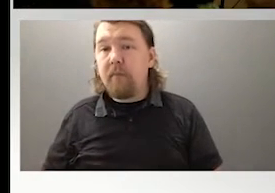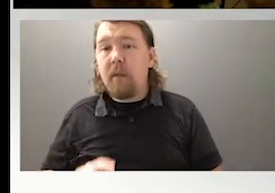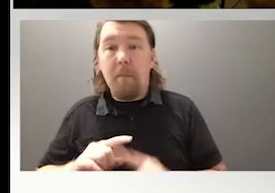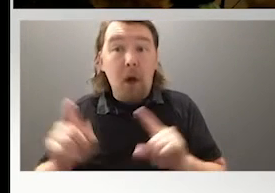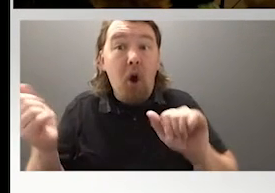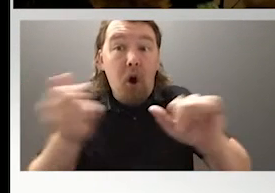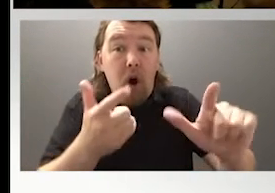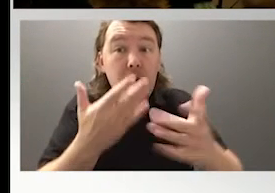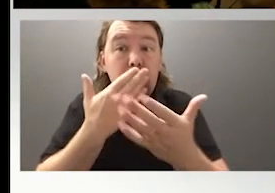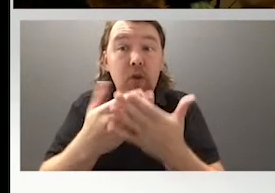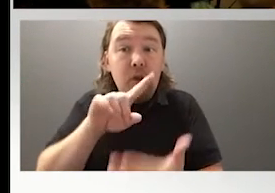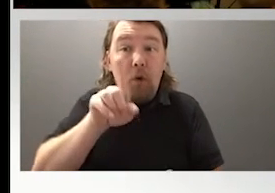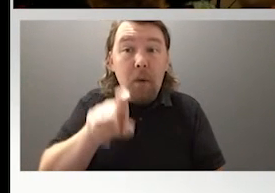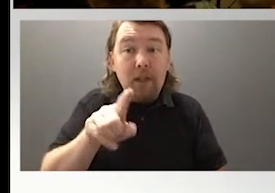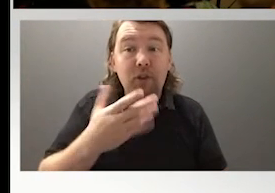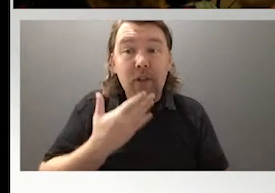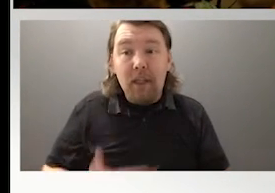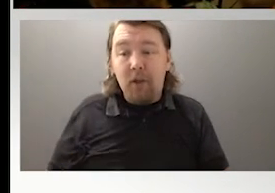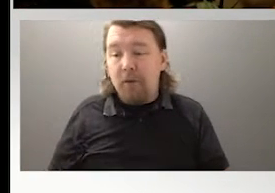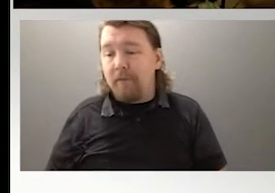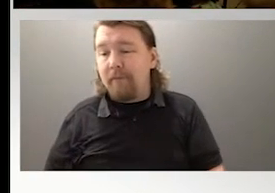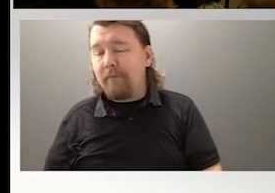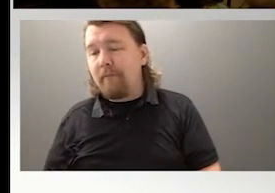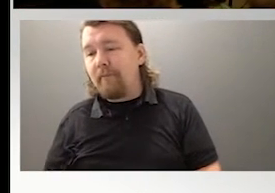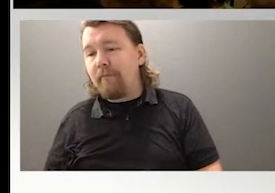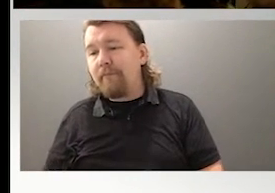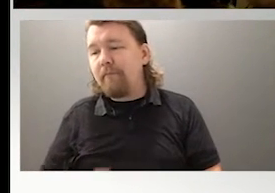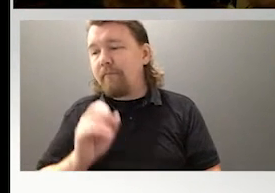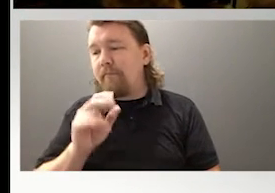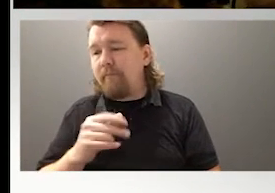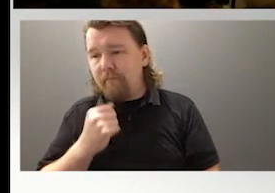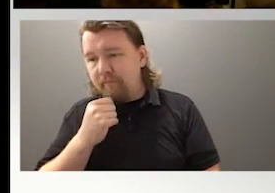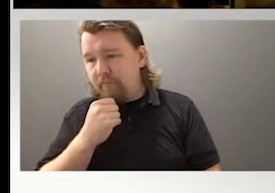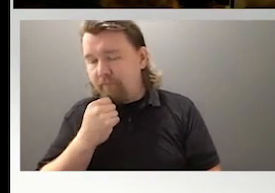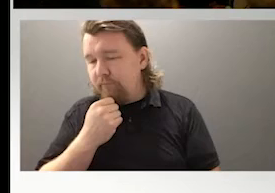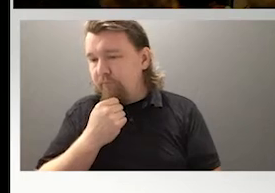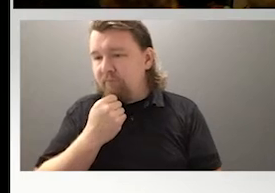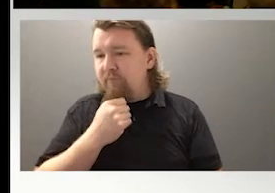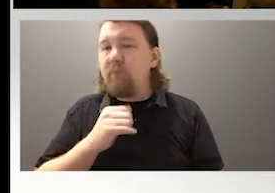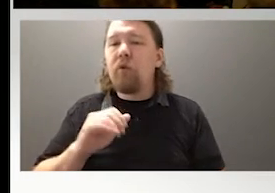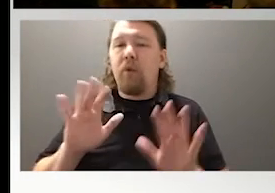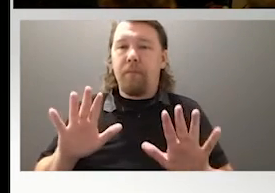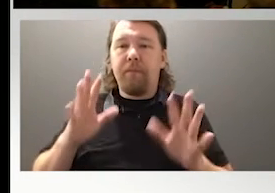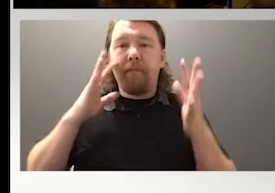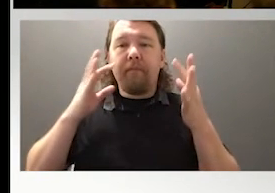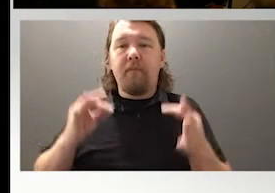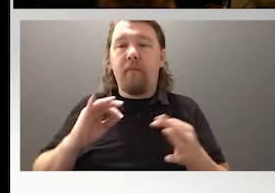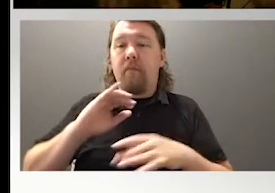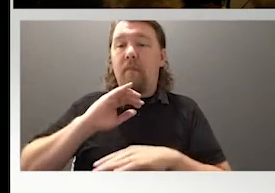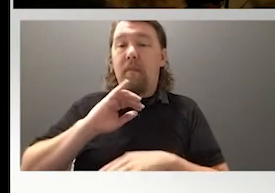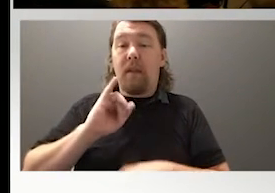But they're all good questions, thank you. Okay, so establishing eligibility for